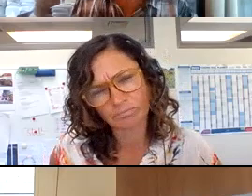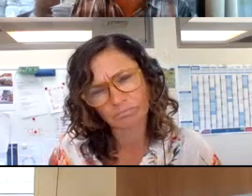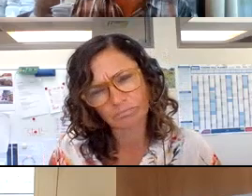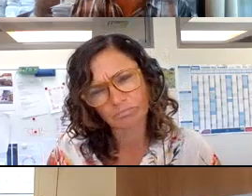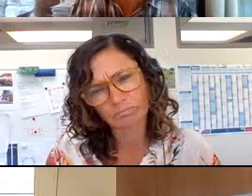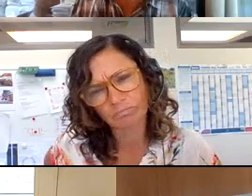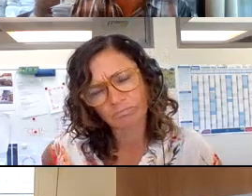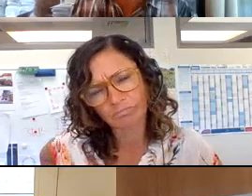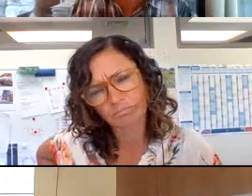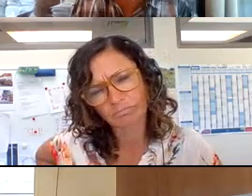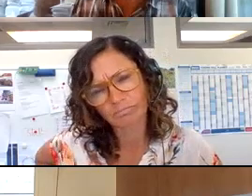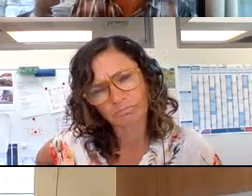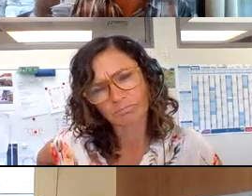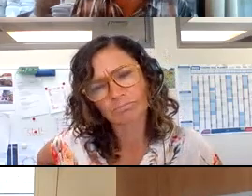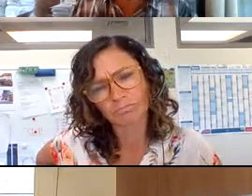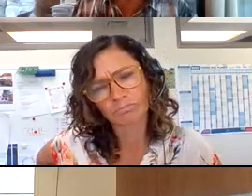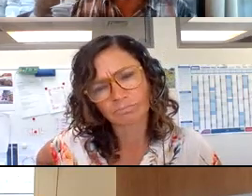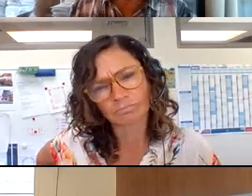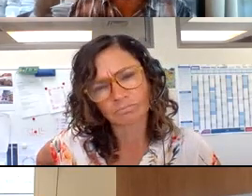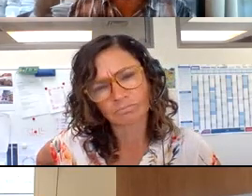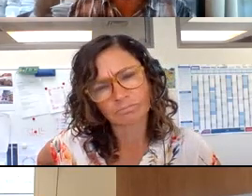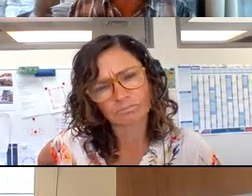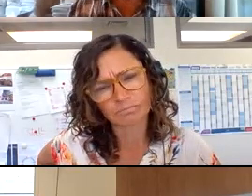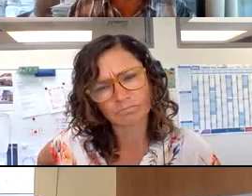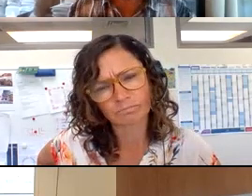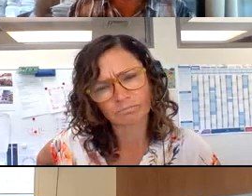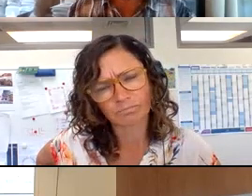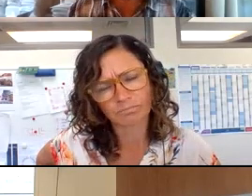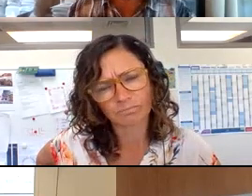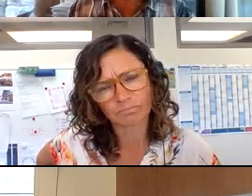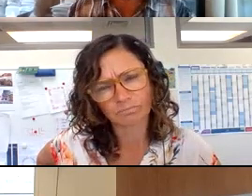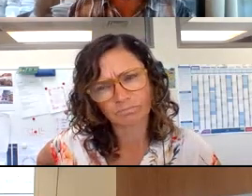all the roost trees in Omahuta at the moment.